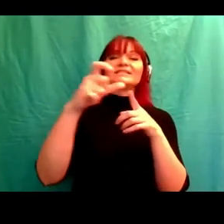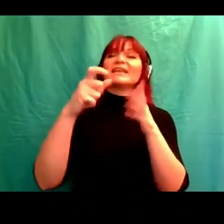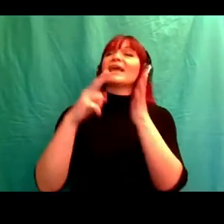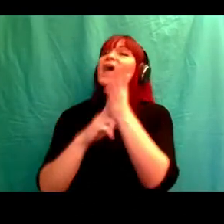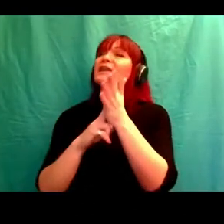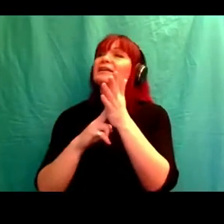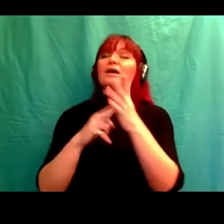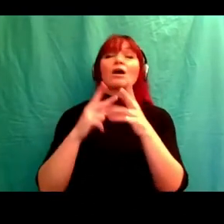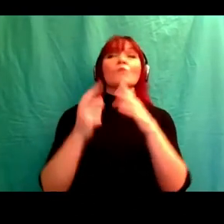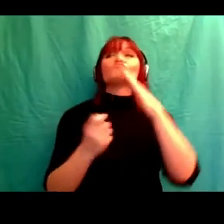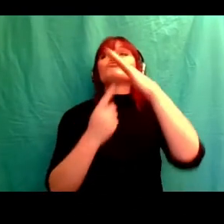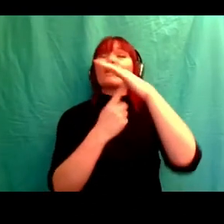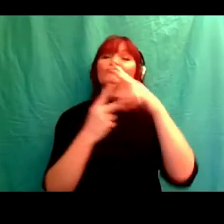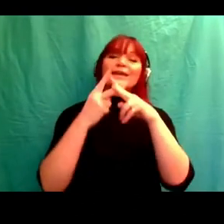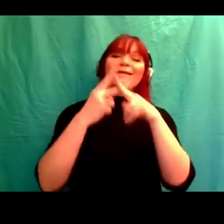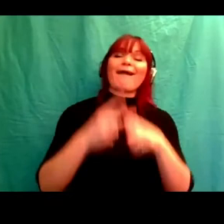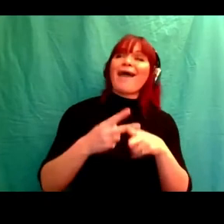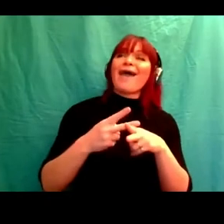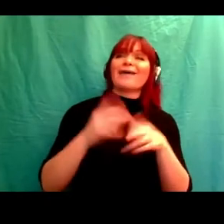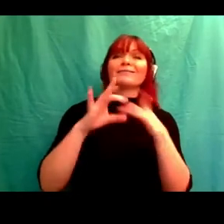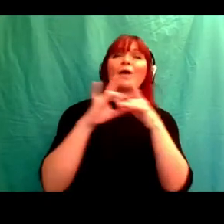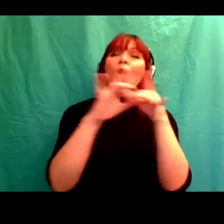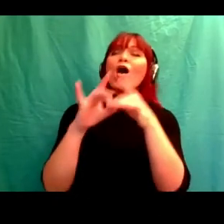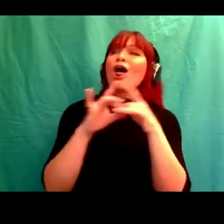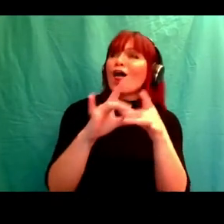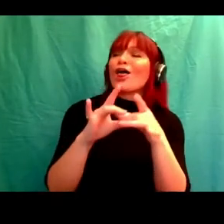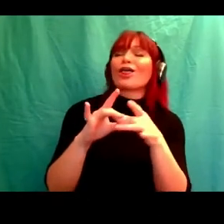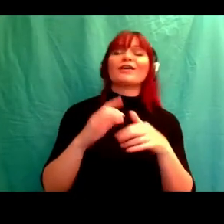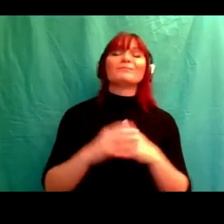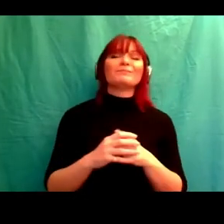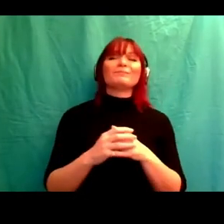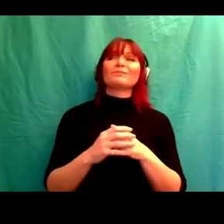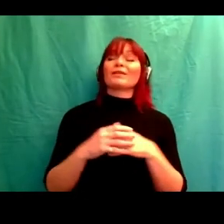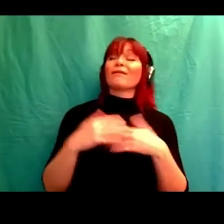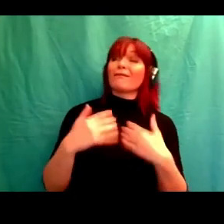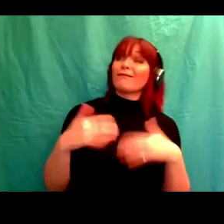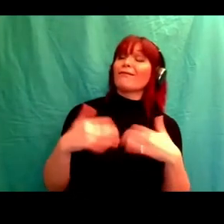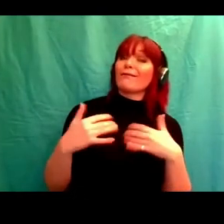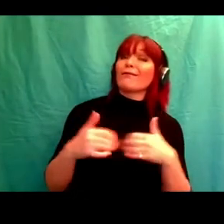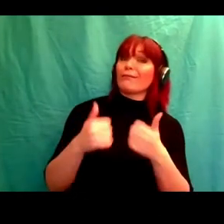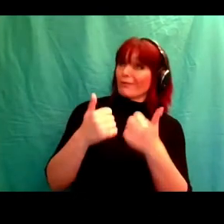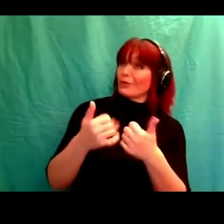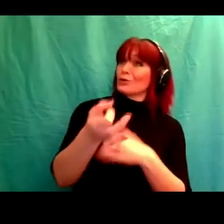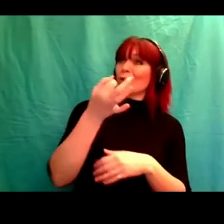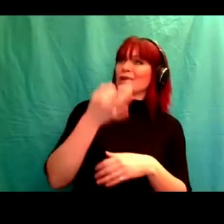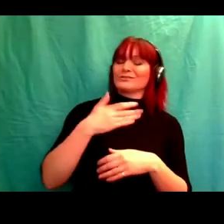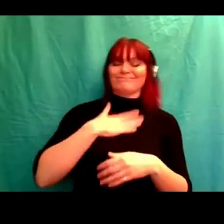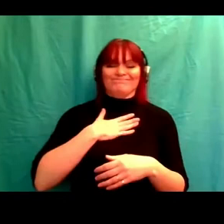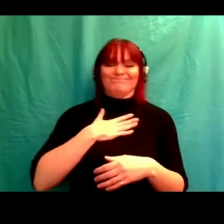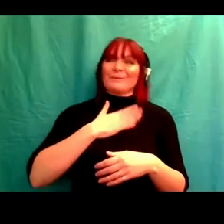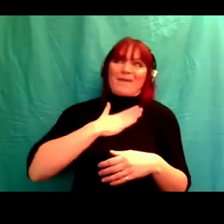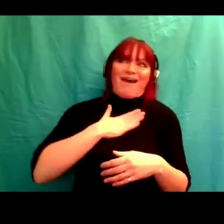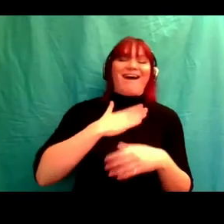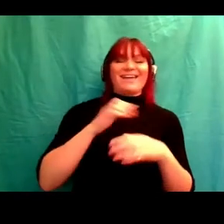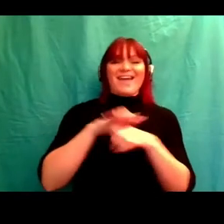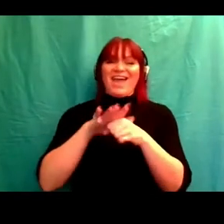So lots of the current acronyms in that question. And I'm delighted it's our most popular because that's the area I do lots of work on. So I'll just share a